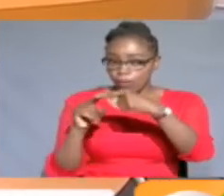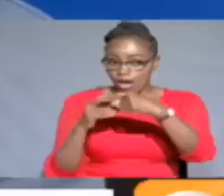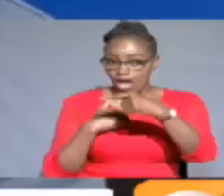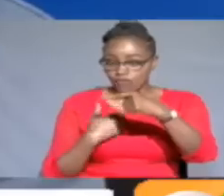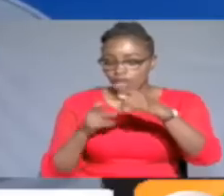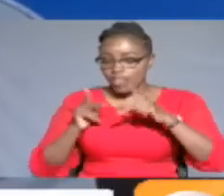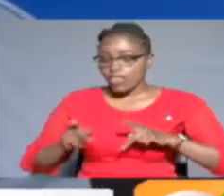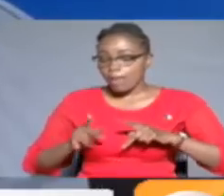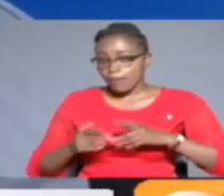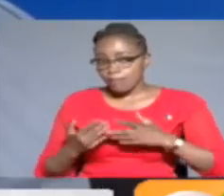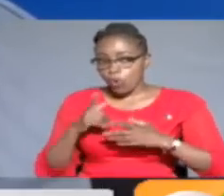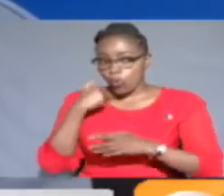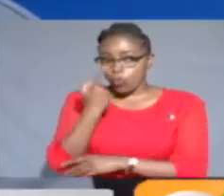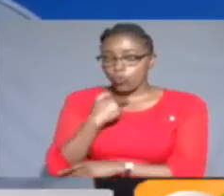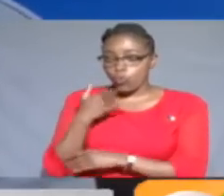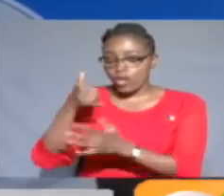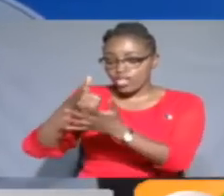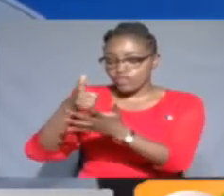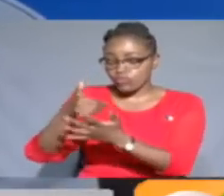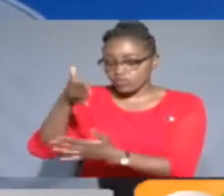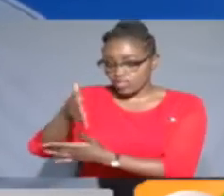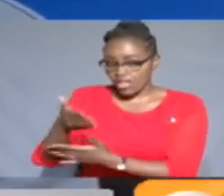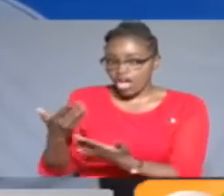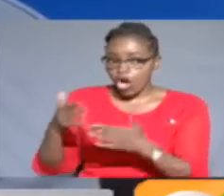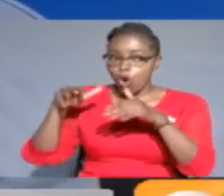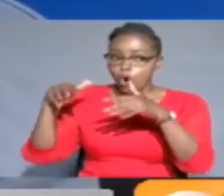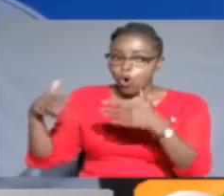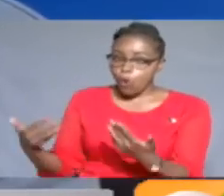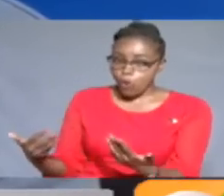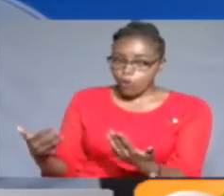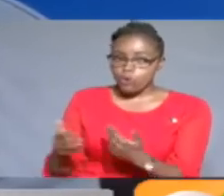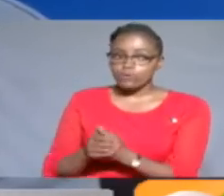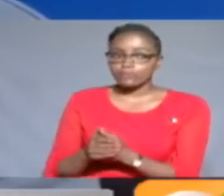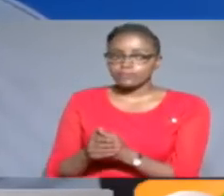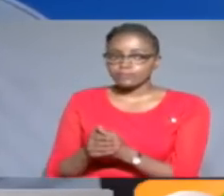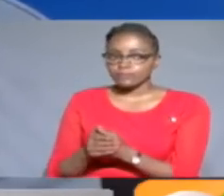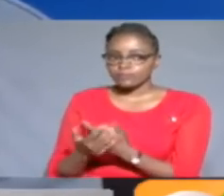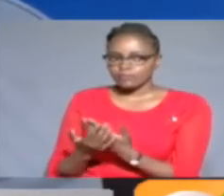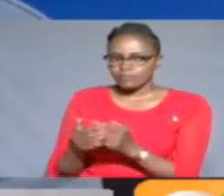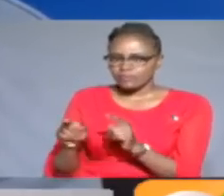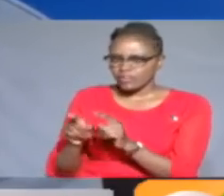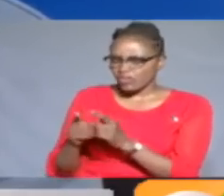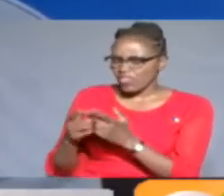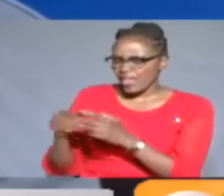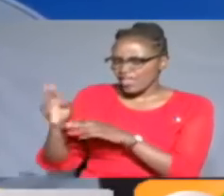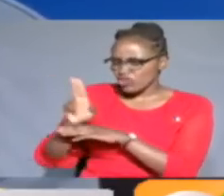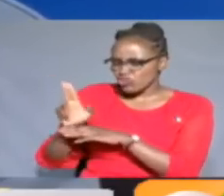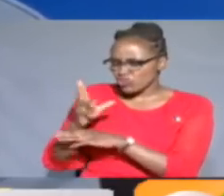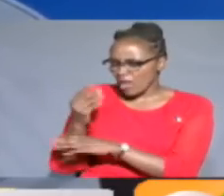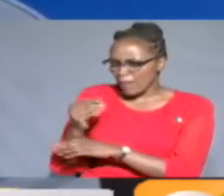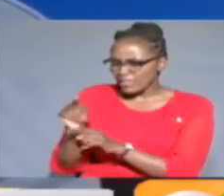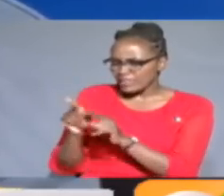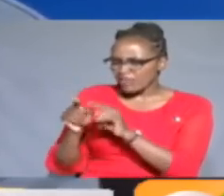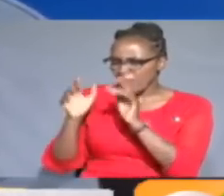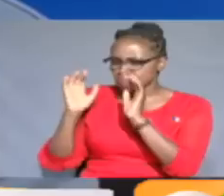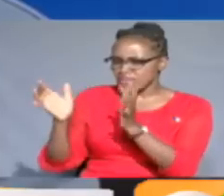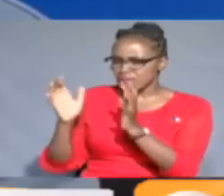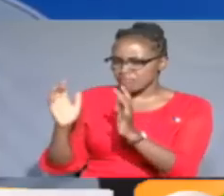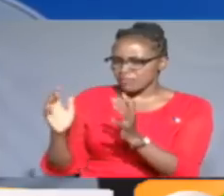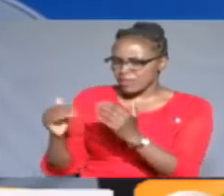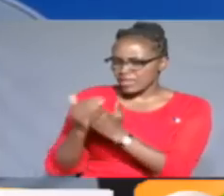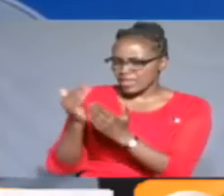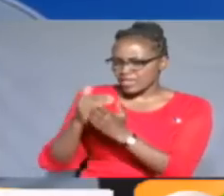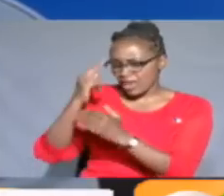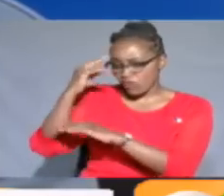prominent people, some of whom are involved, or the catastrophic expenditure involved in taking care